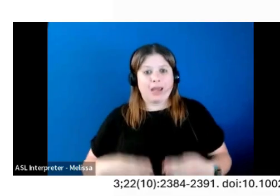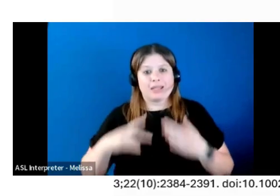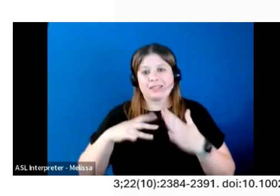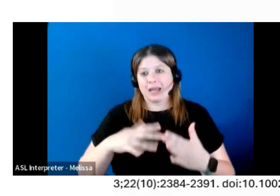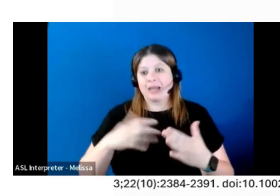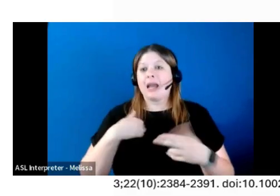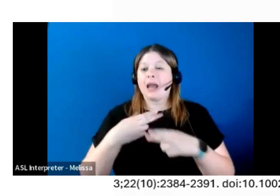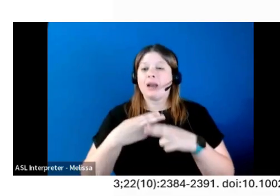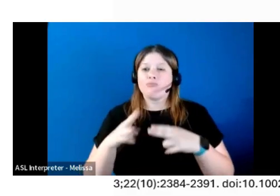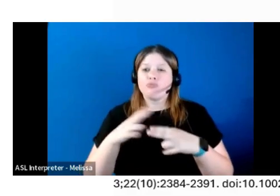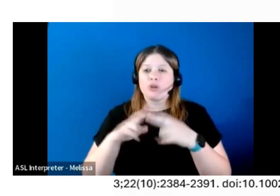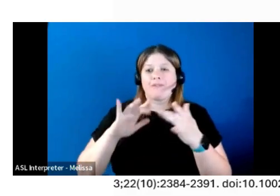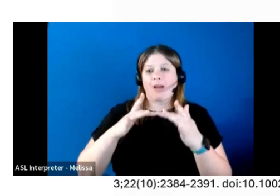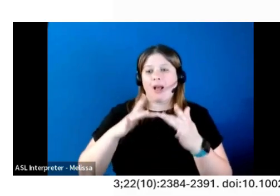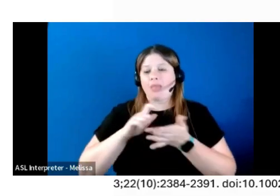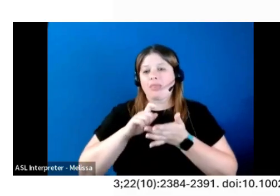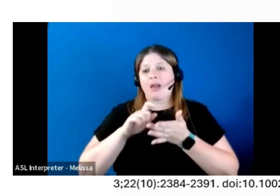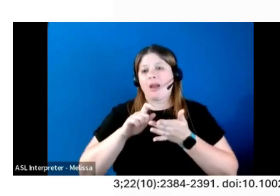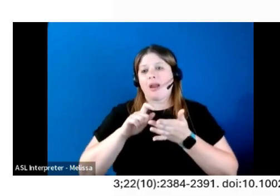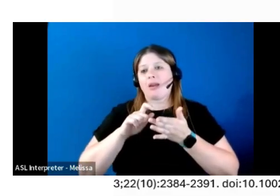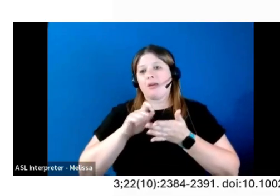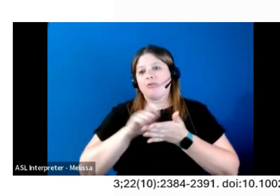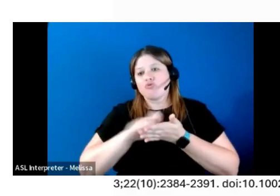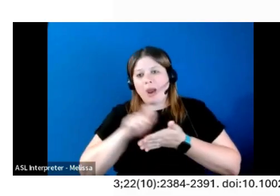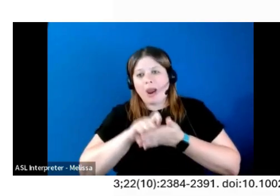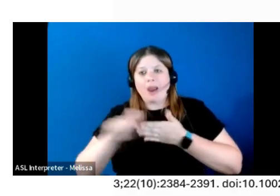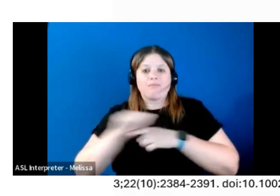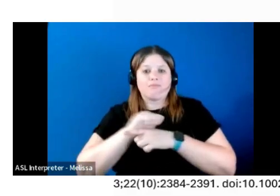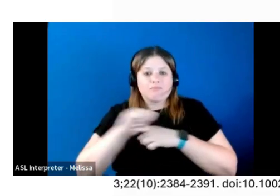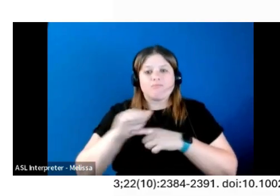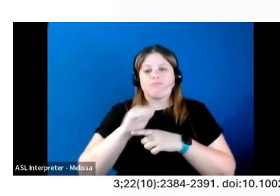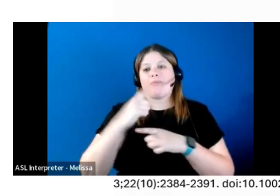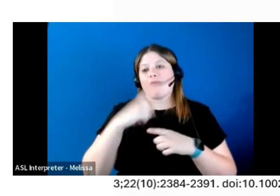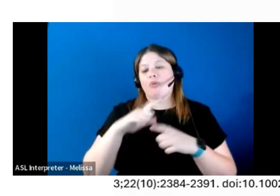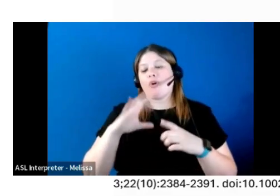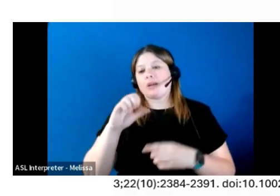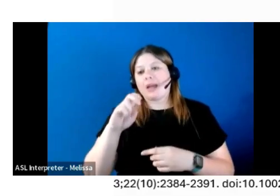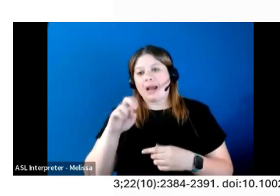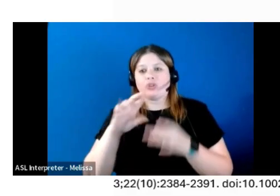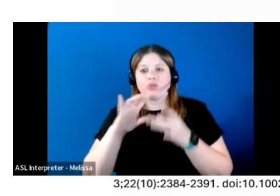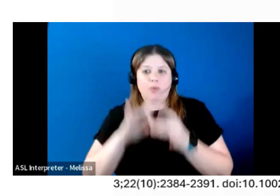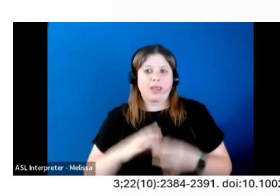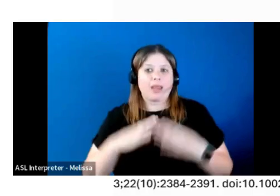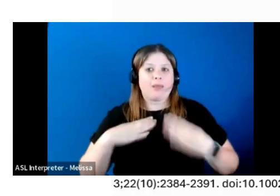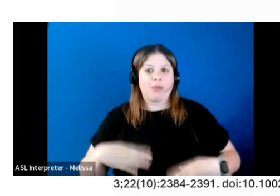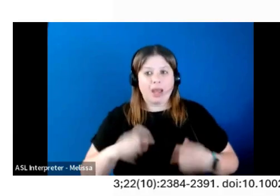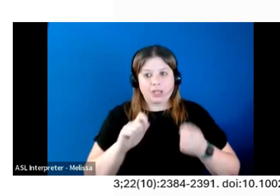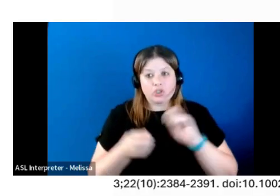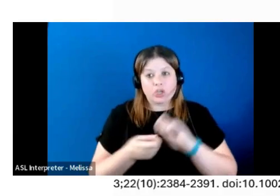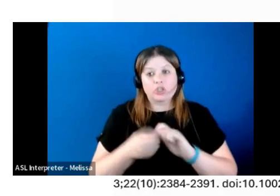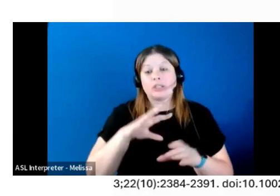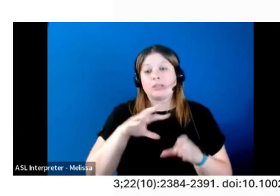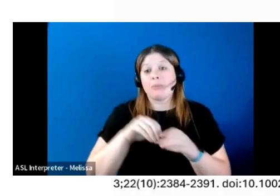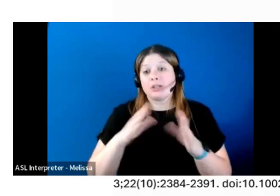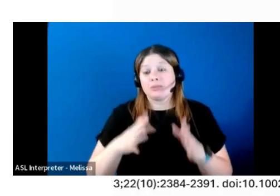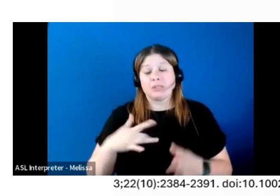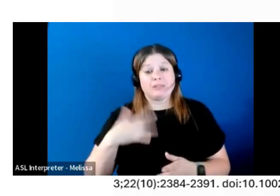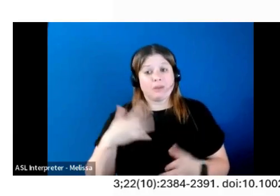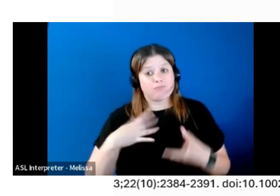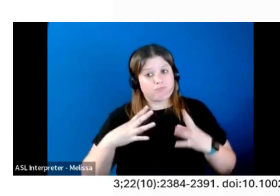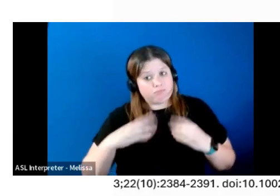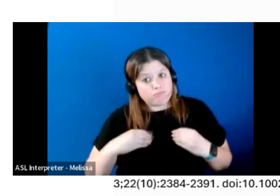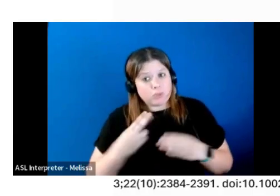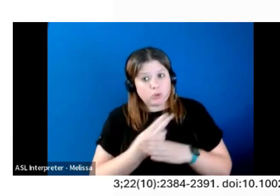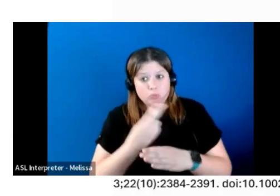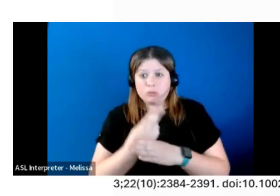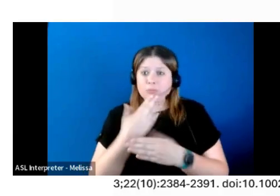exercise focused on cancer-related body changes. Participants found it acceptable, usable, and in breast